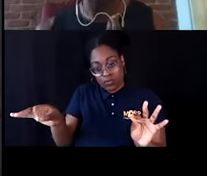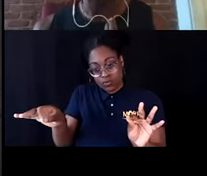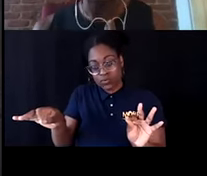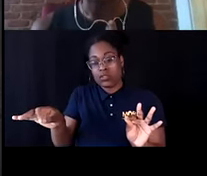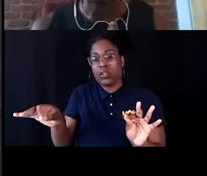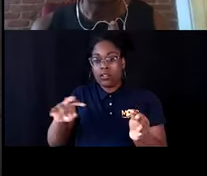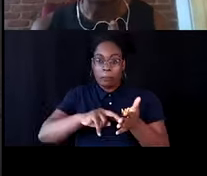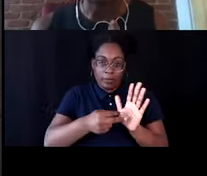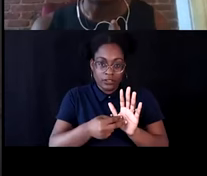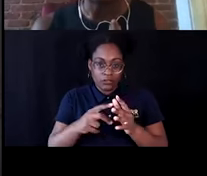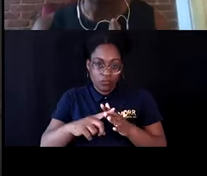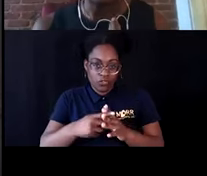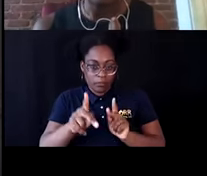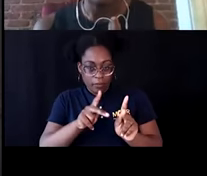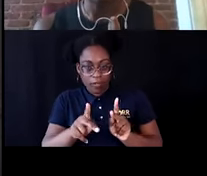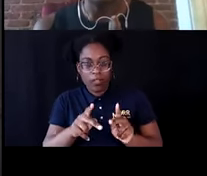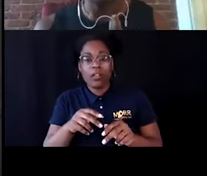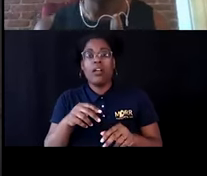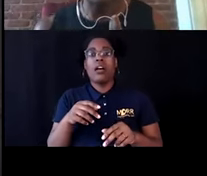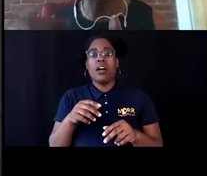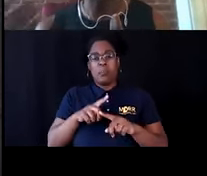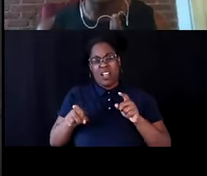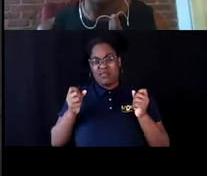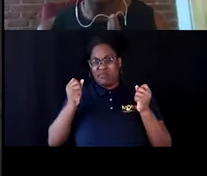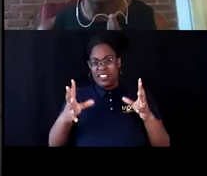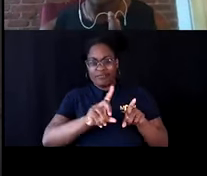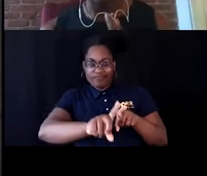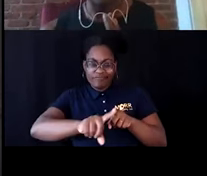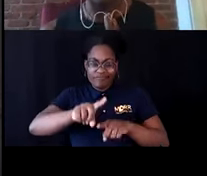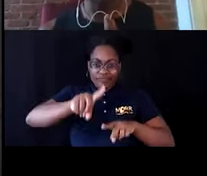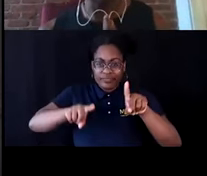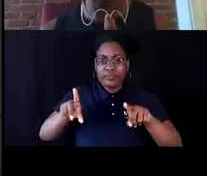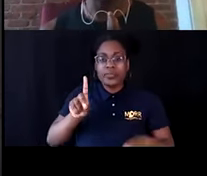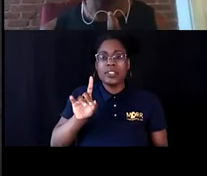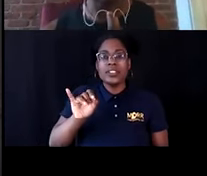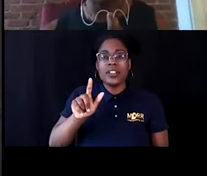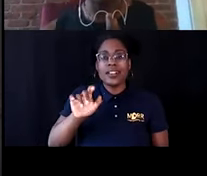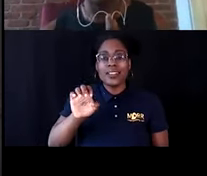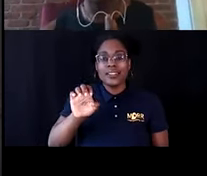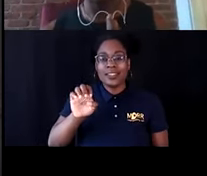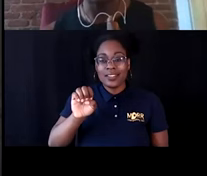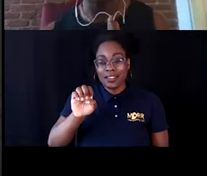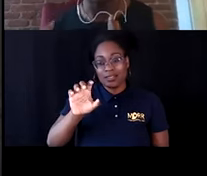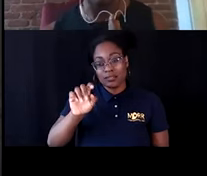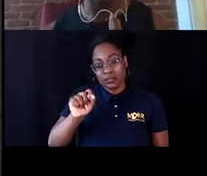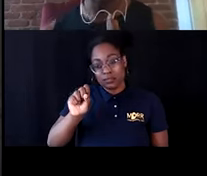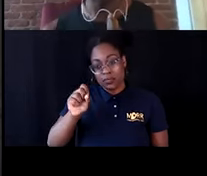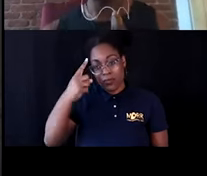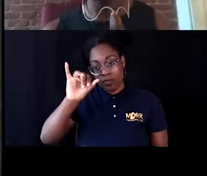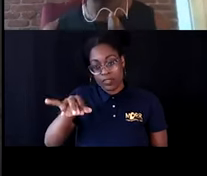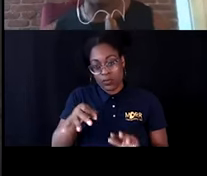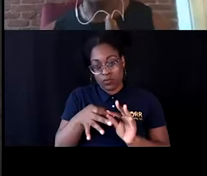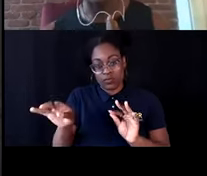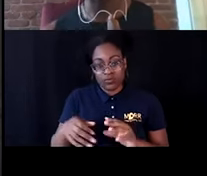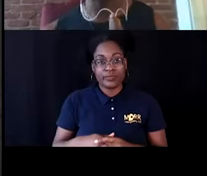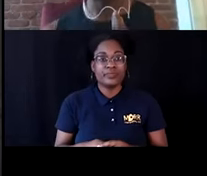them. Lenape have a matrilineal kinship culture, which means that if anyone wants to know who you are, who